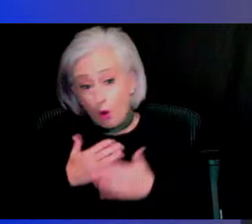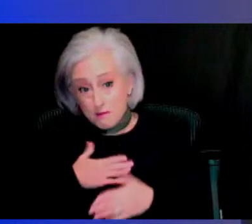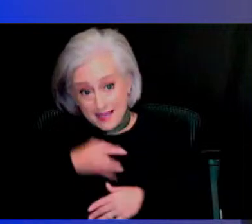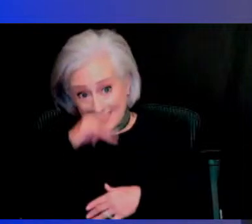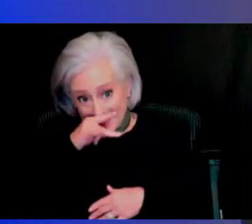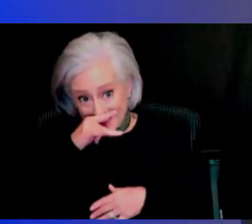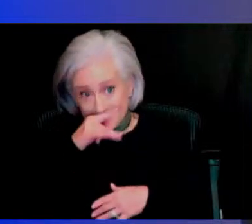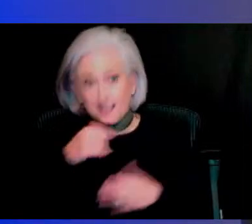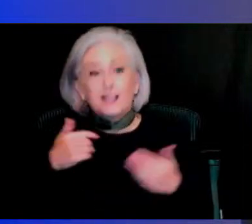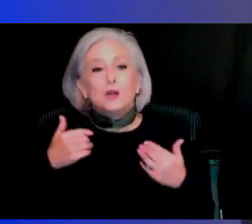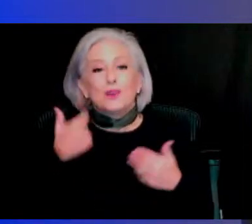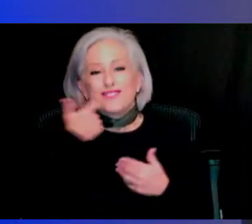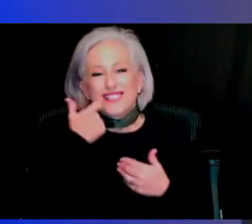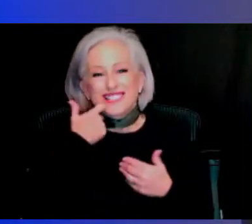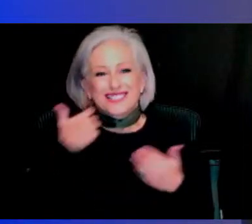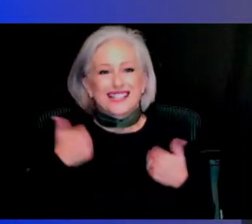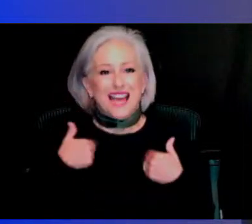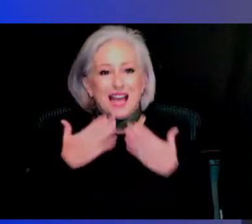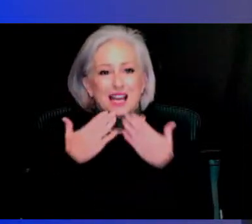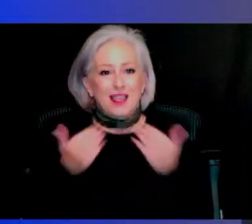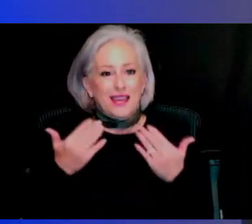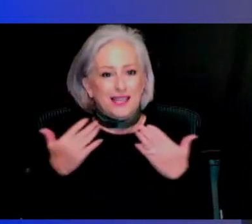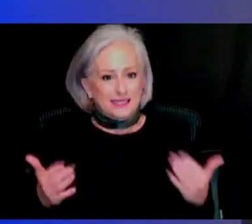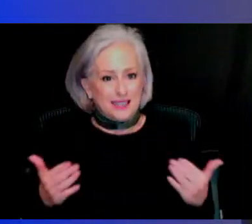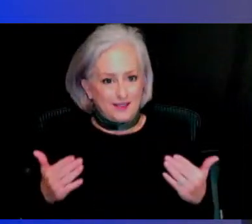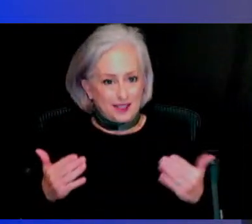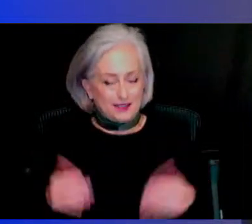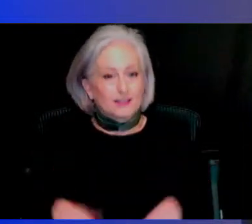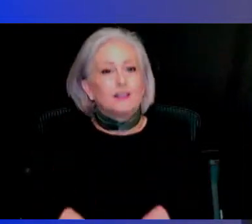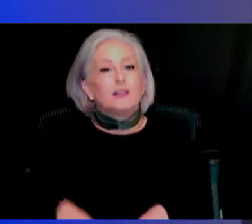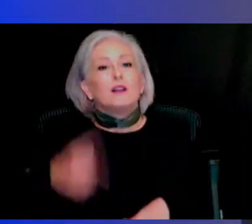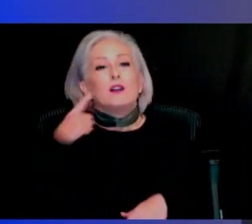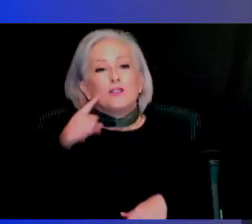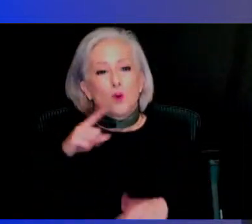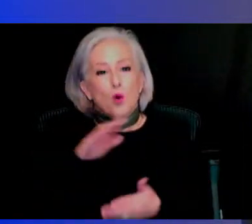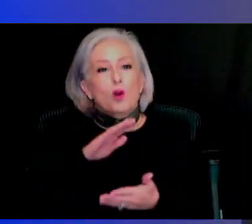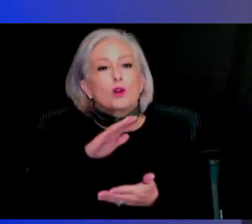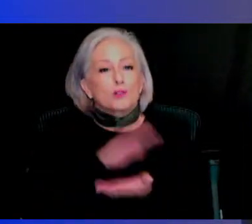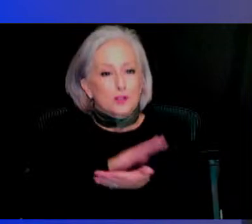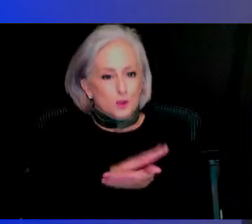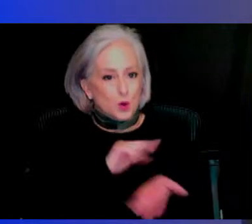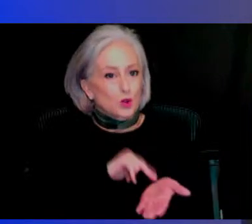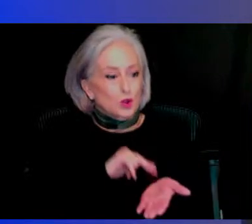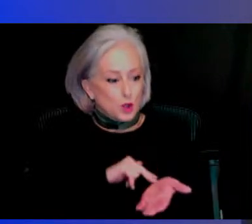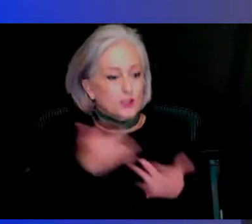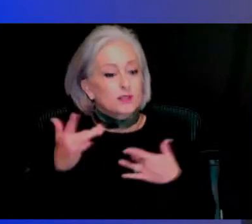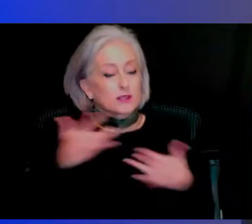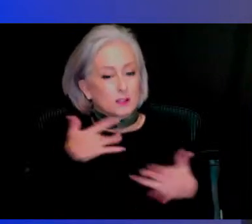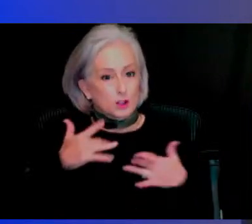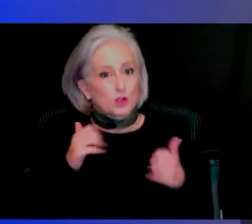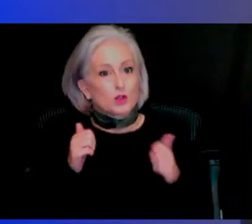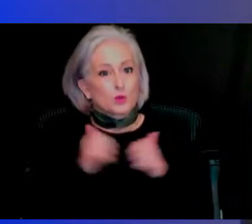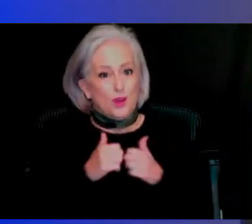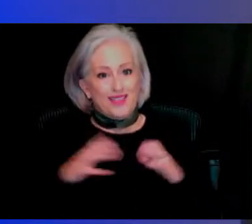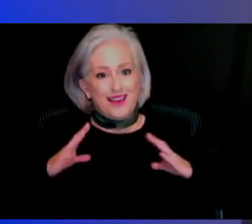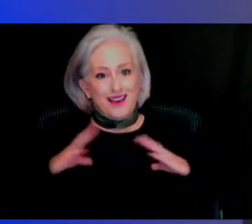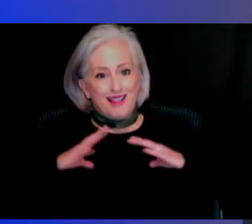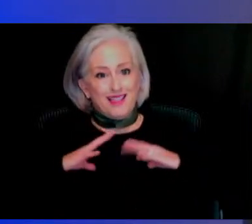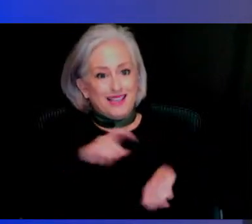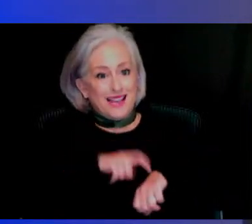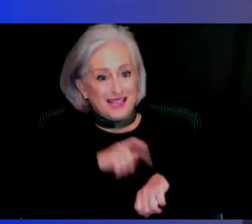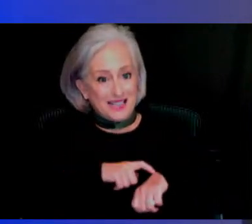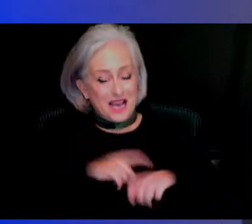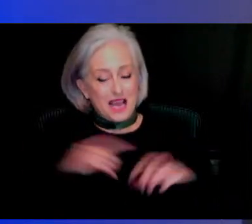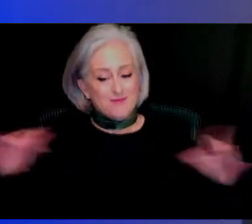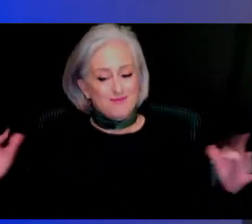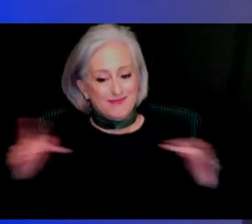Thanksgiving. And so I can say for my school-age children, the school nurse says she is very concerned with holiday gatherings and